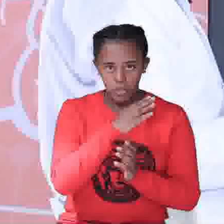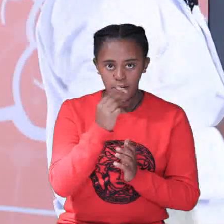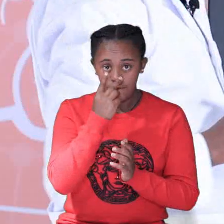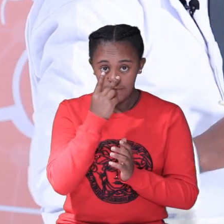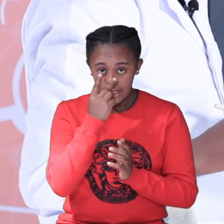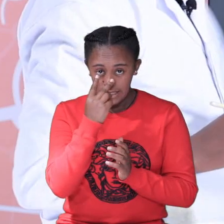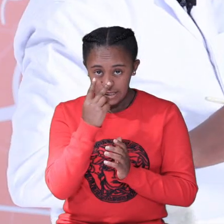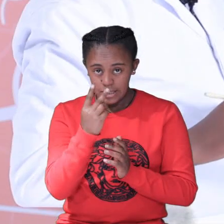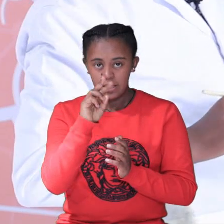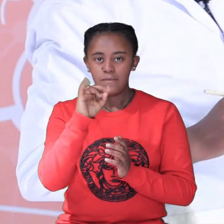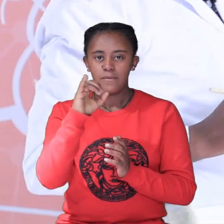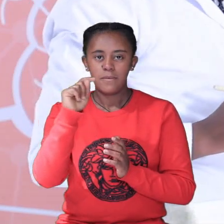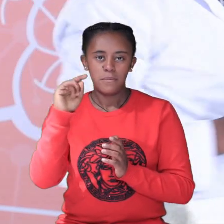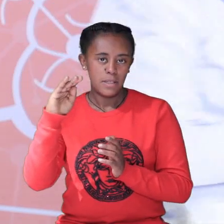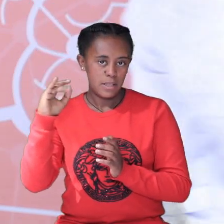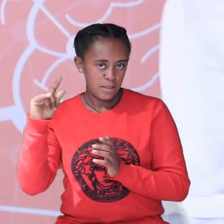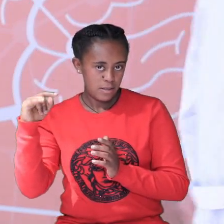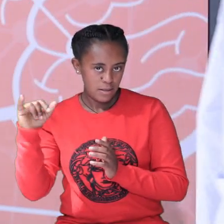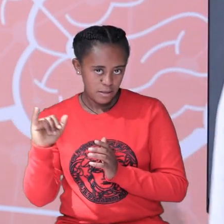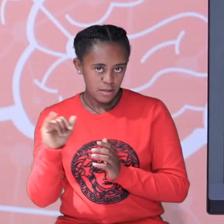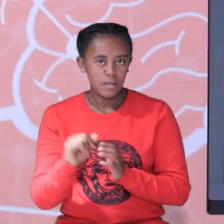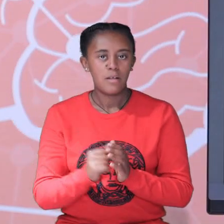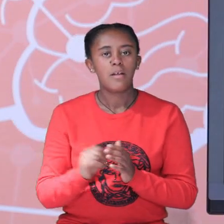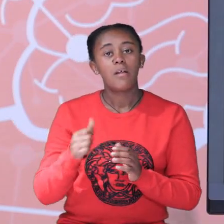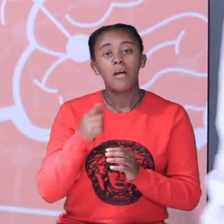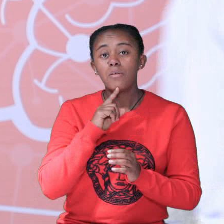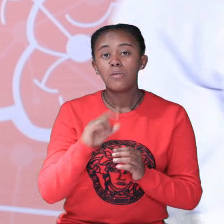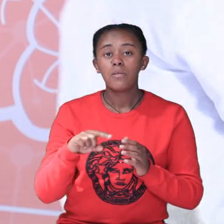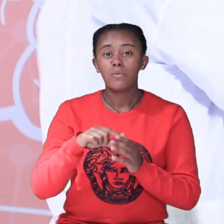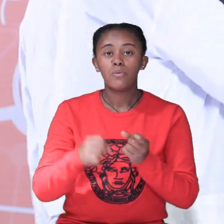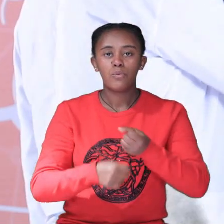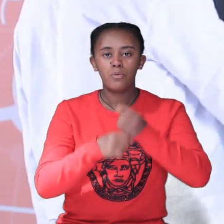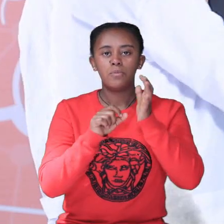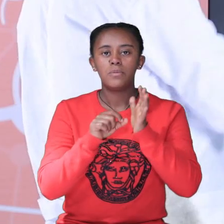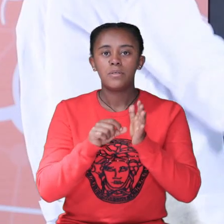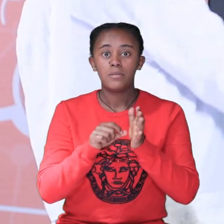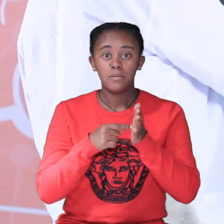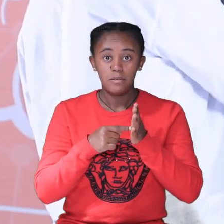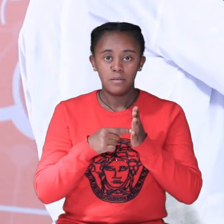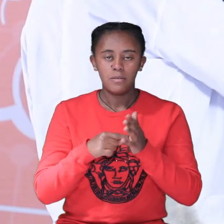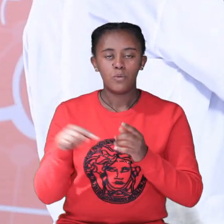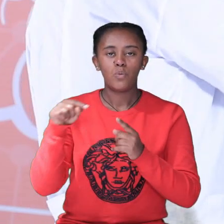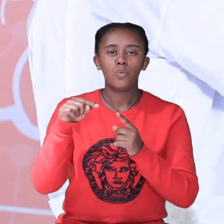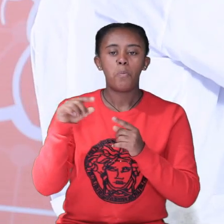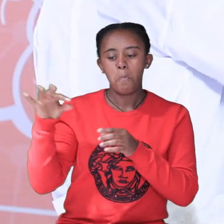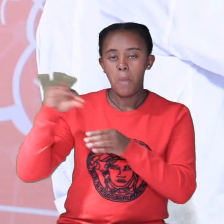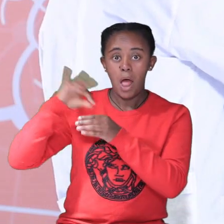visibilities. And the other, it helps to plants to make food,